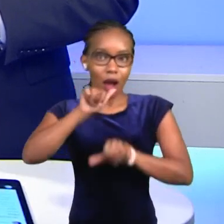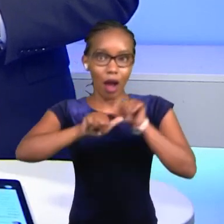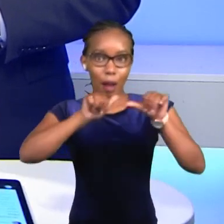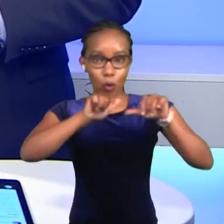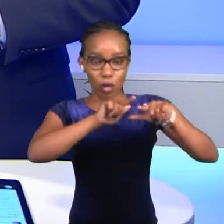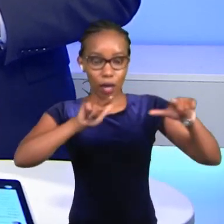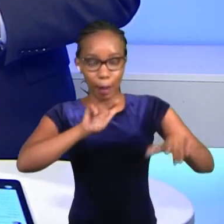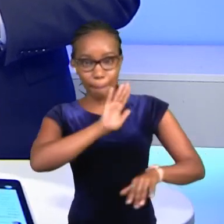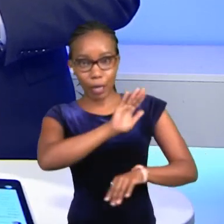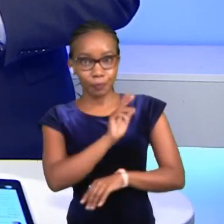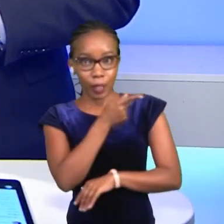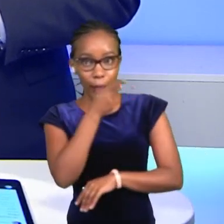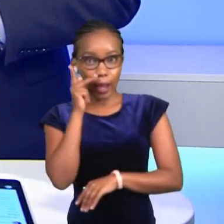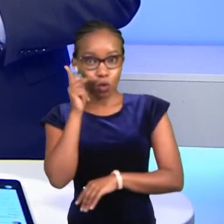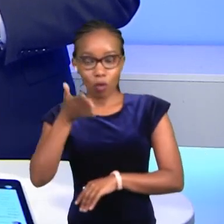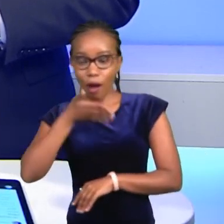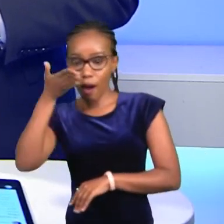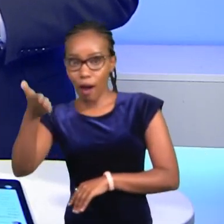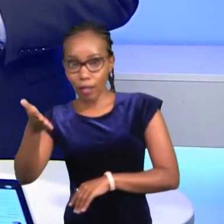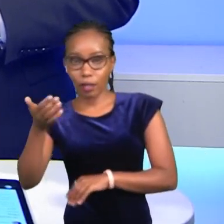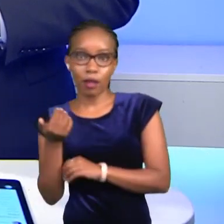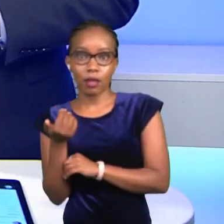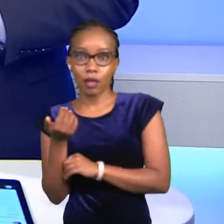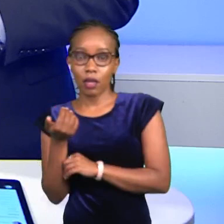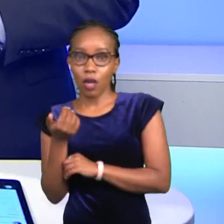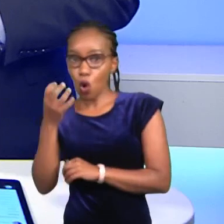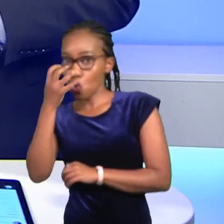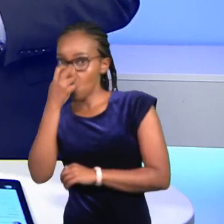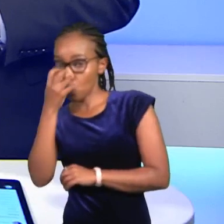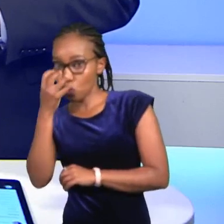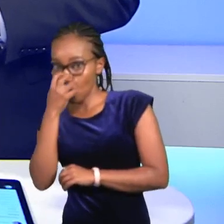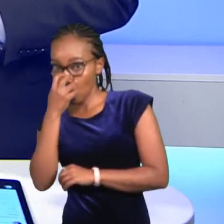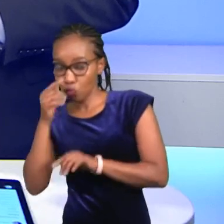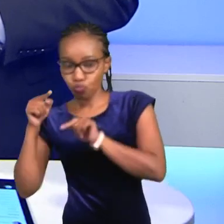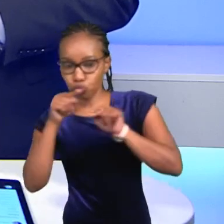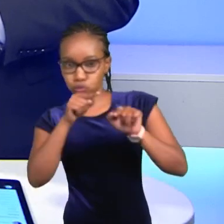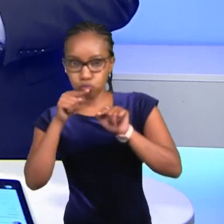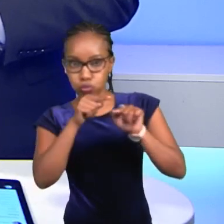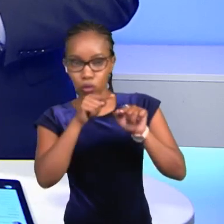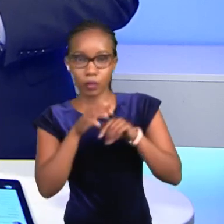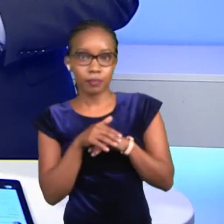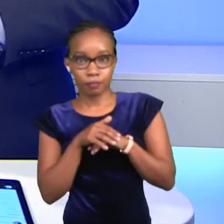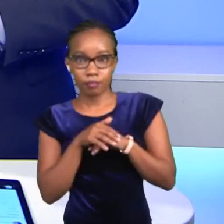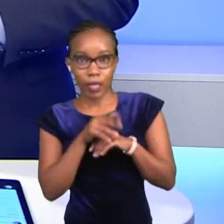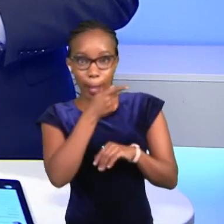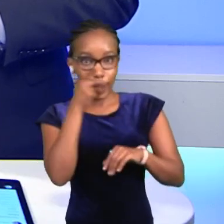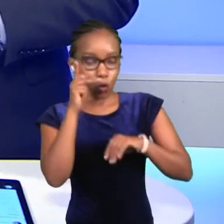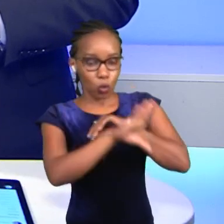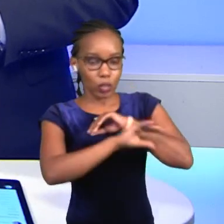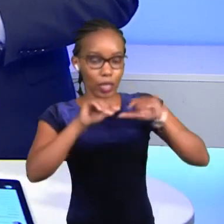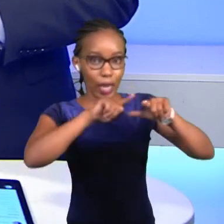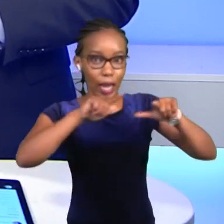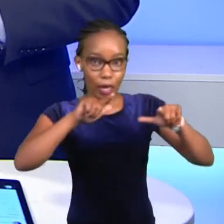of land. Kalonzo was replying to allegations that were made by Deputy President William Ruto in Bomet that he grabbed government land in